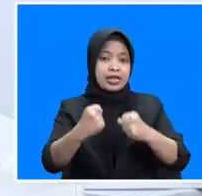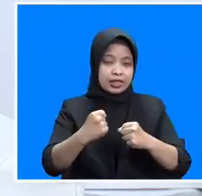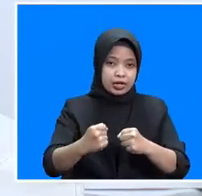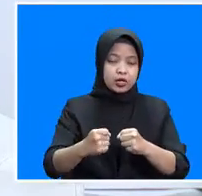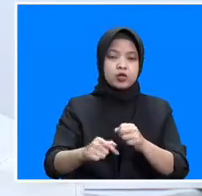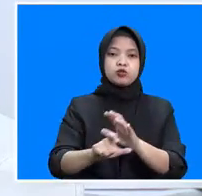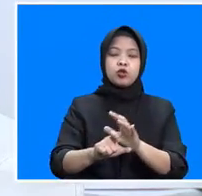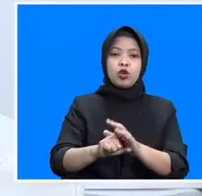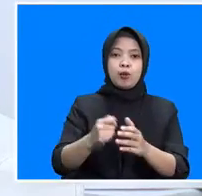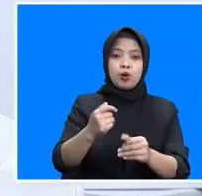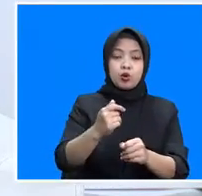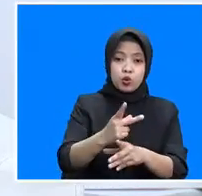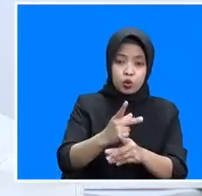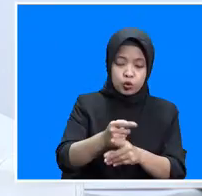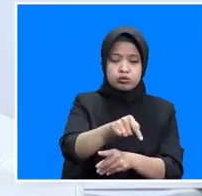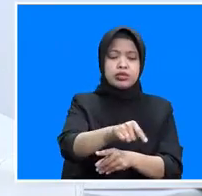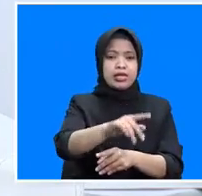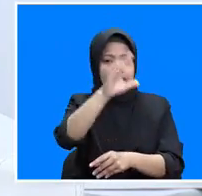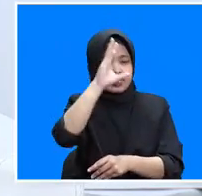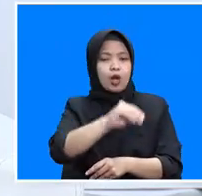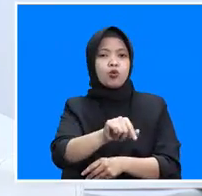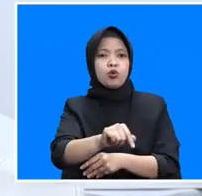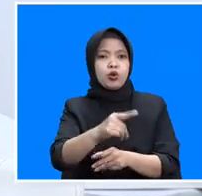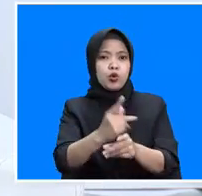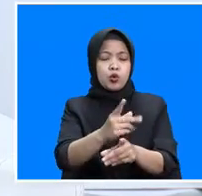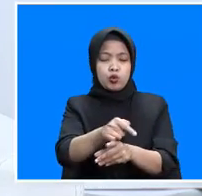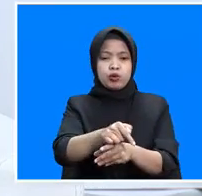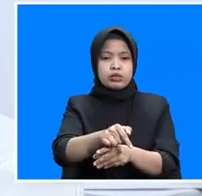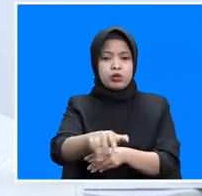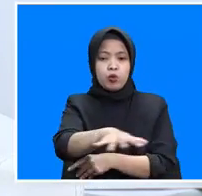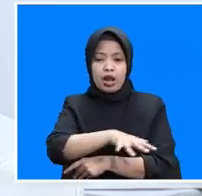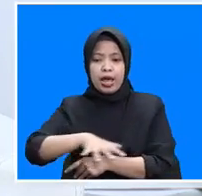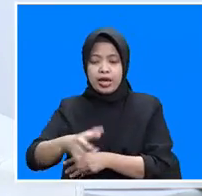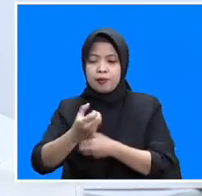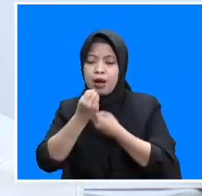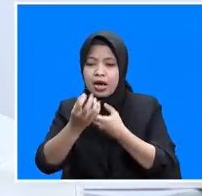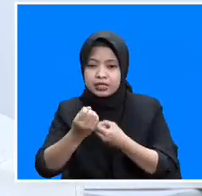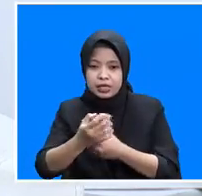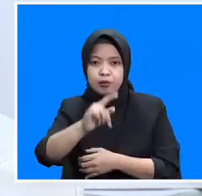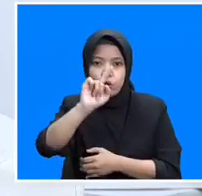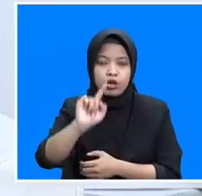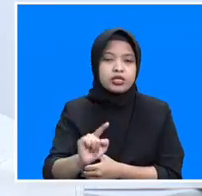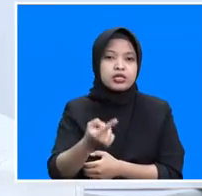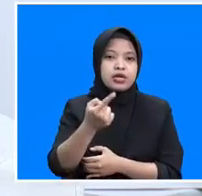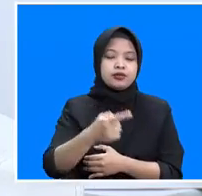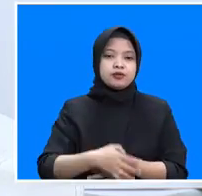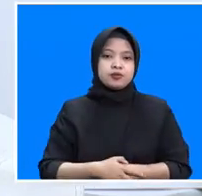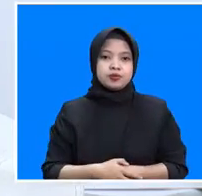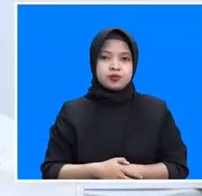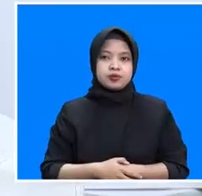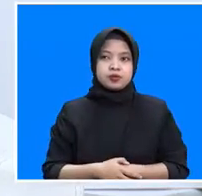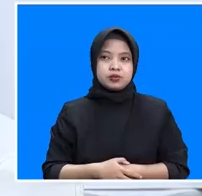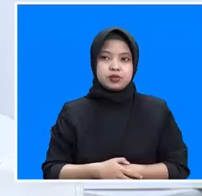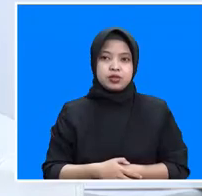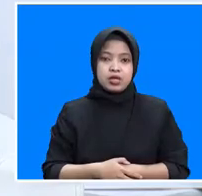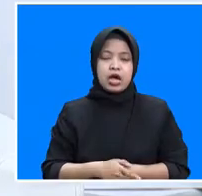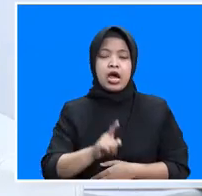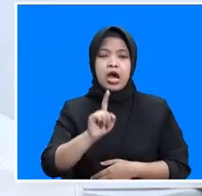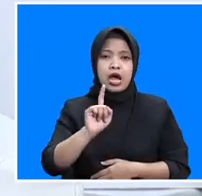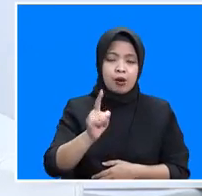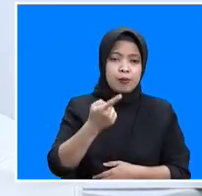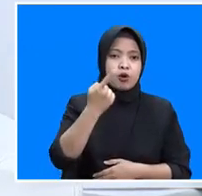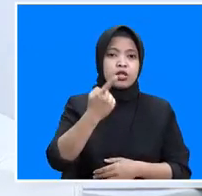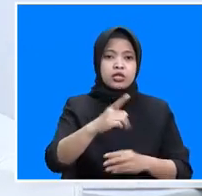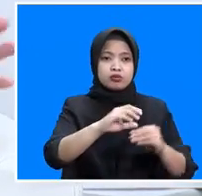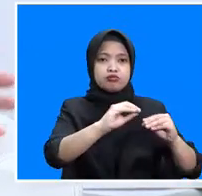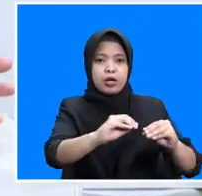for vaccination, for example. And that's something that, in fact, many countries in Southeast Asia have really committed to and have done a very good job, including